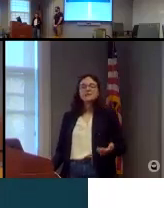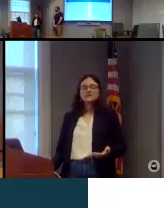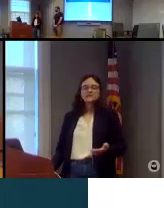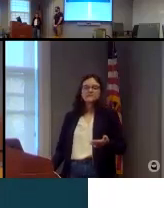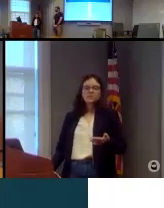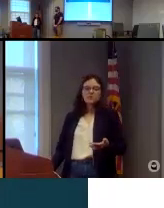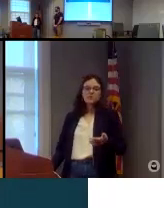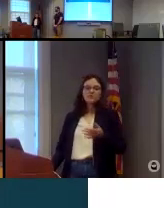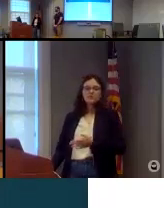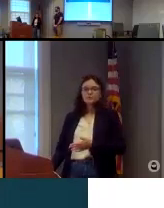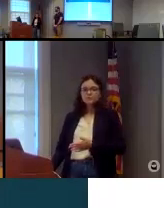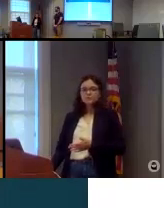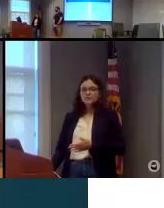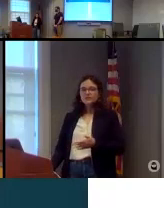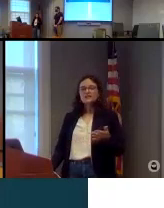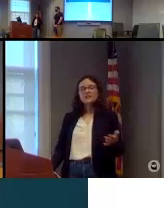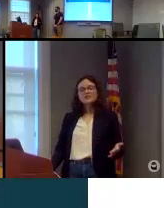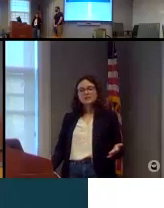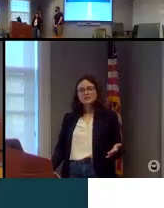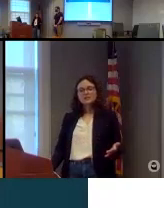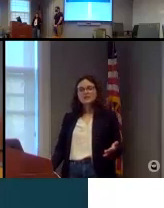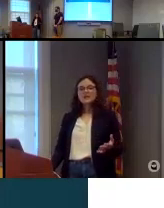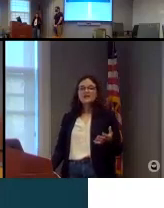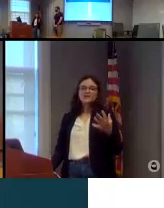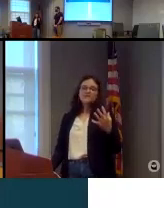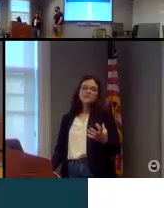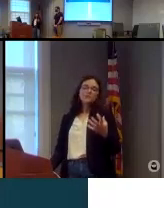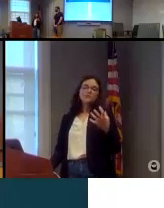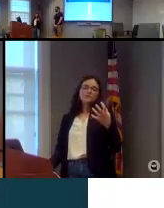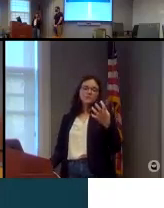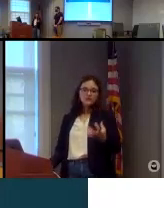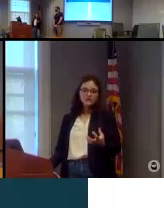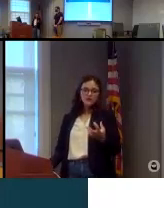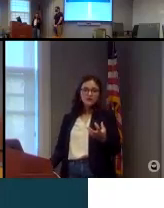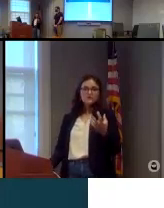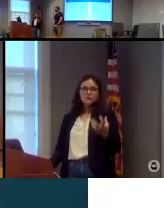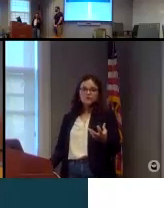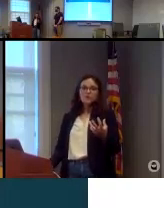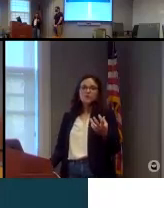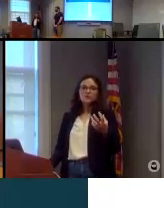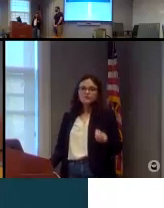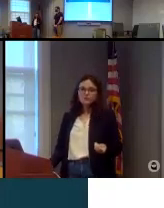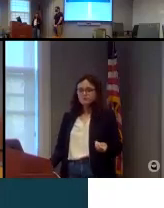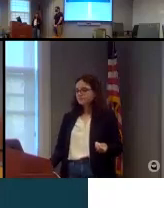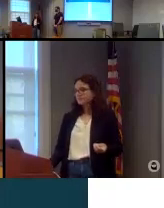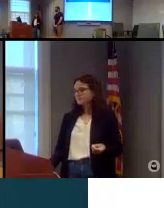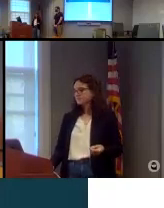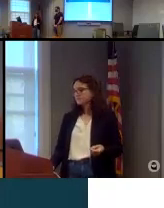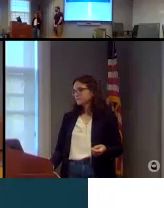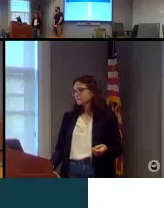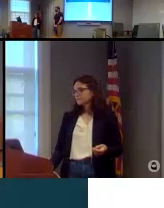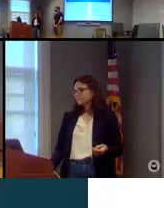is an explicit form of cultural genocide and ethnocide as these physical remnants of culture are destroyed.